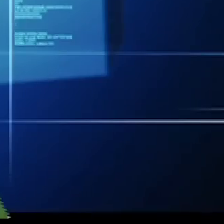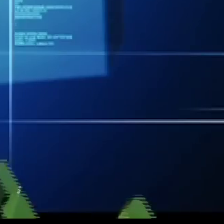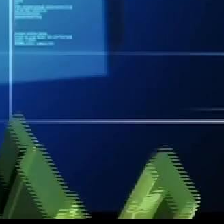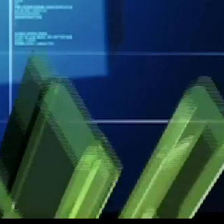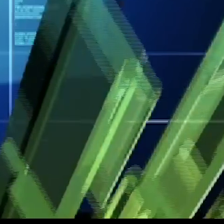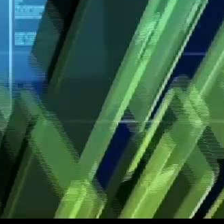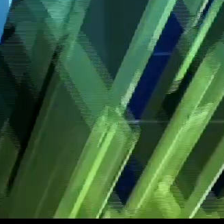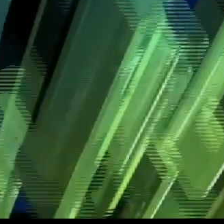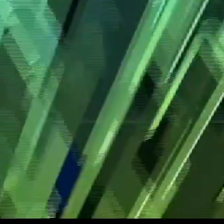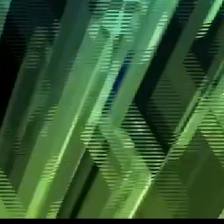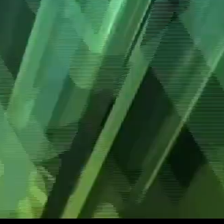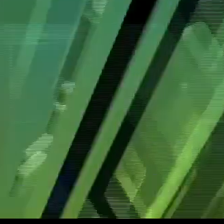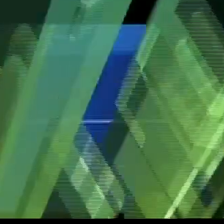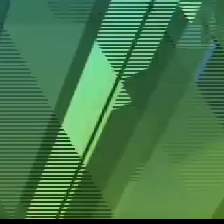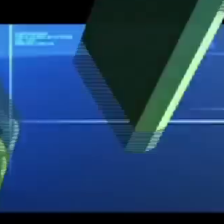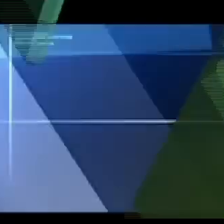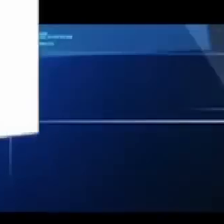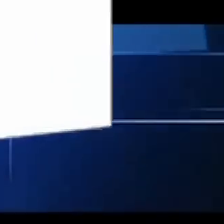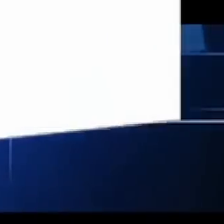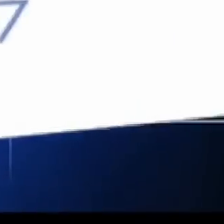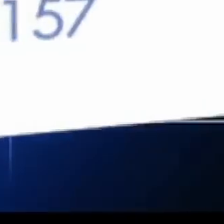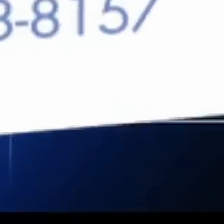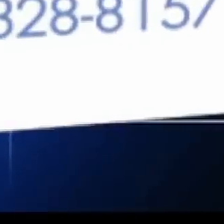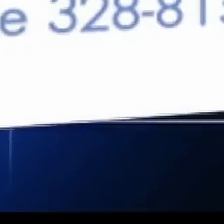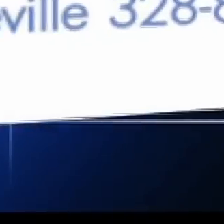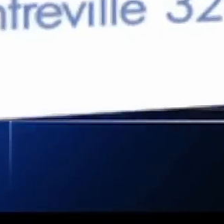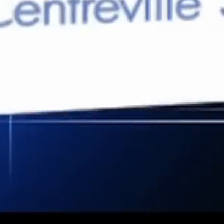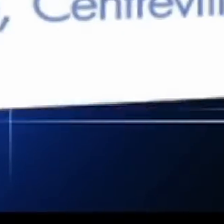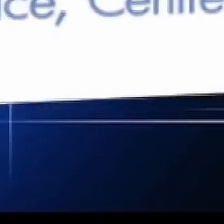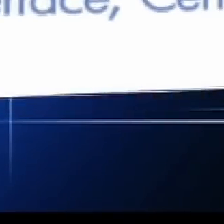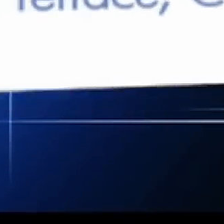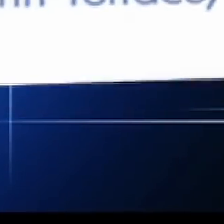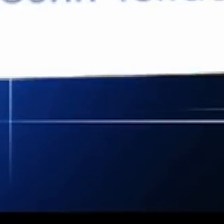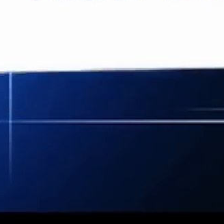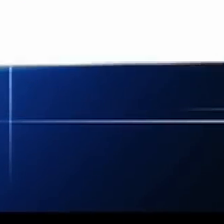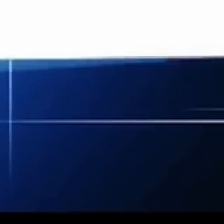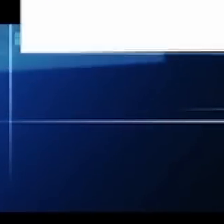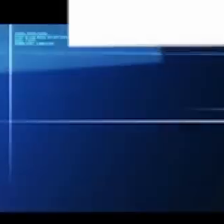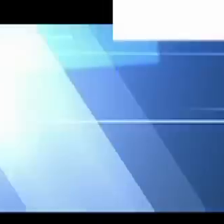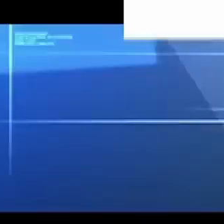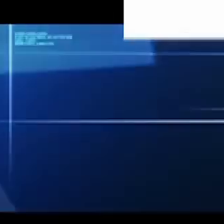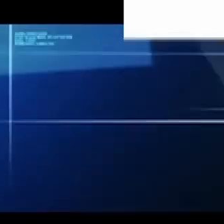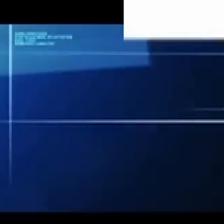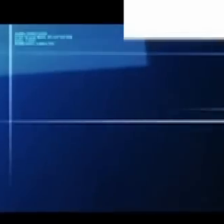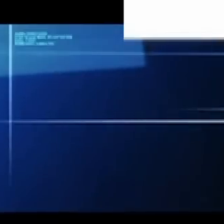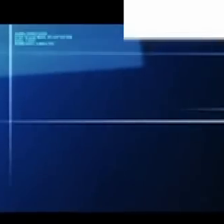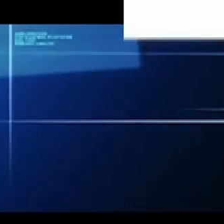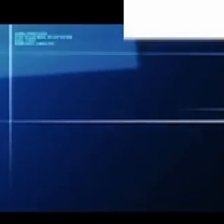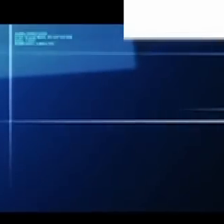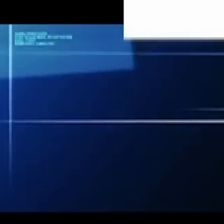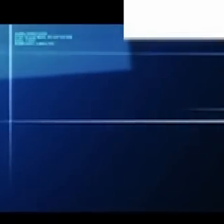This is ZNS Total Sports, brought to you by Fourth Terrace Diagnostic Center.